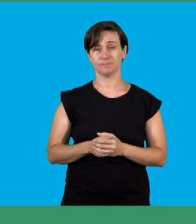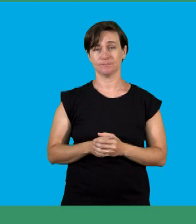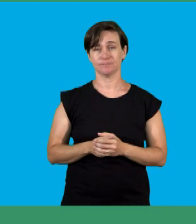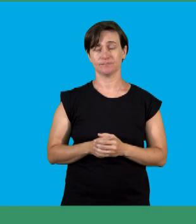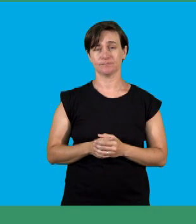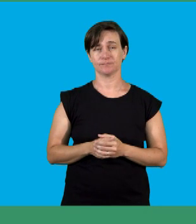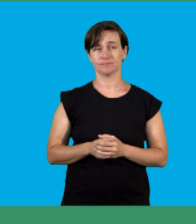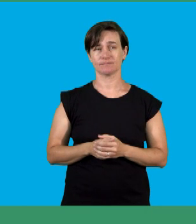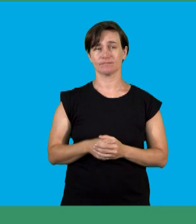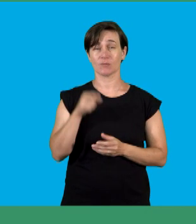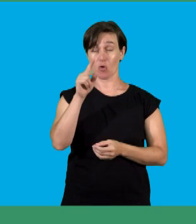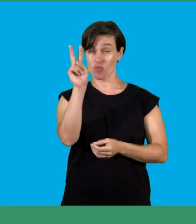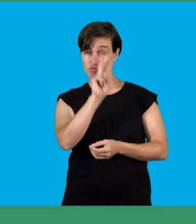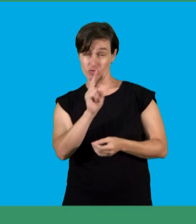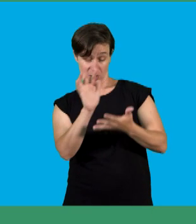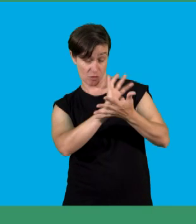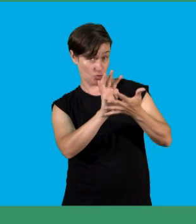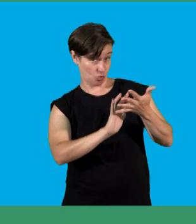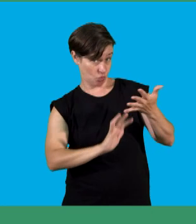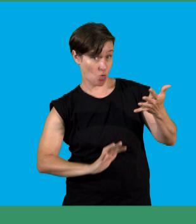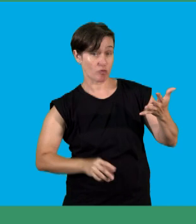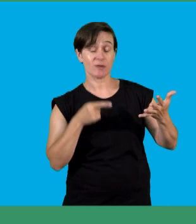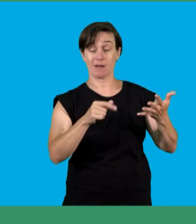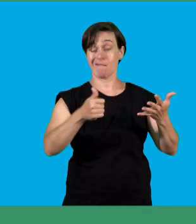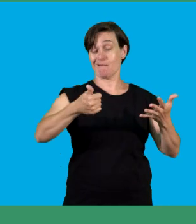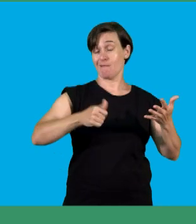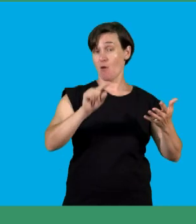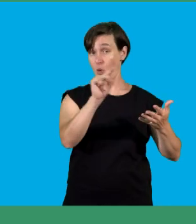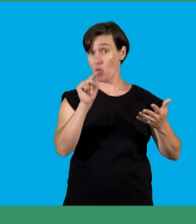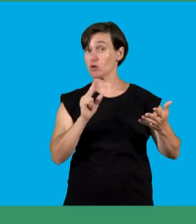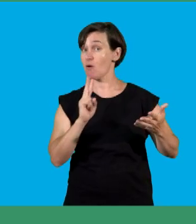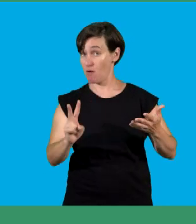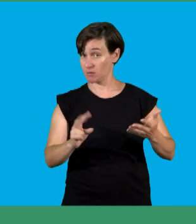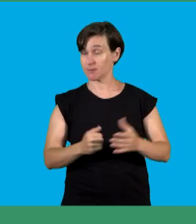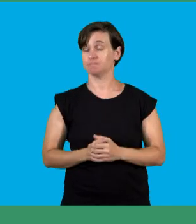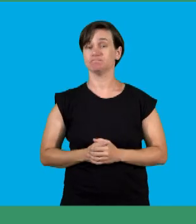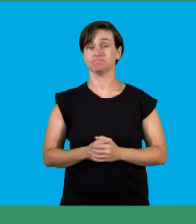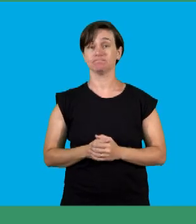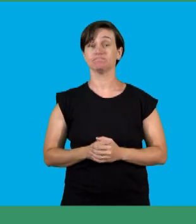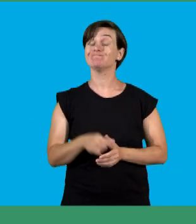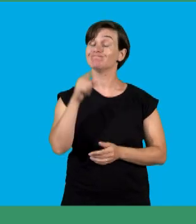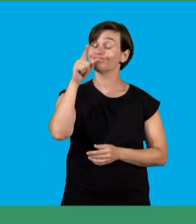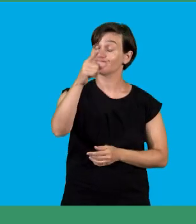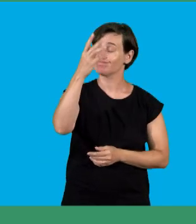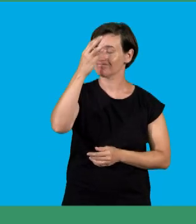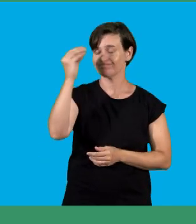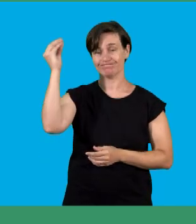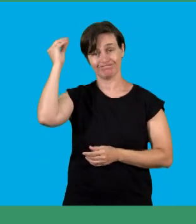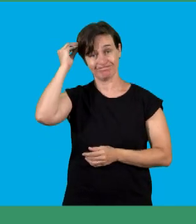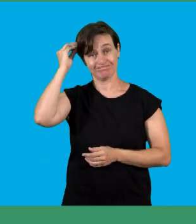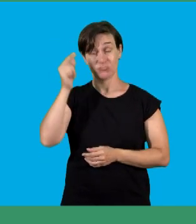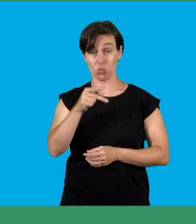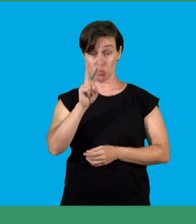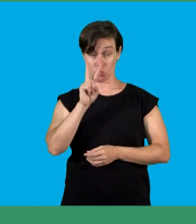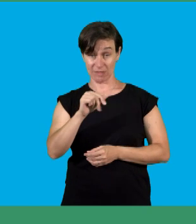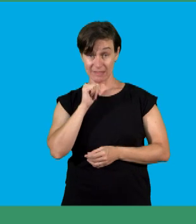second question, it says, read the scenario below and answer the questions that follow. Right. Reminder to everyone